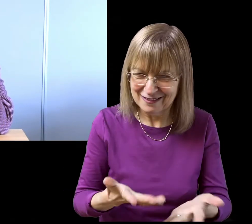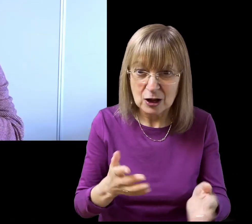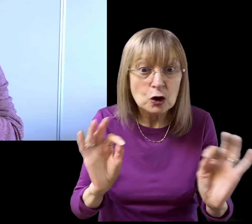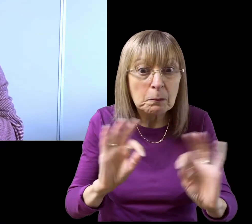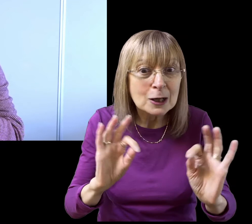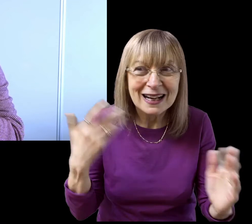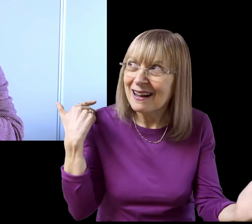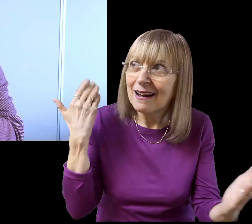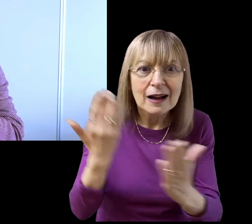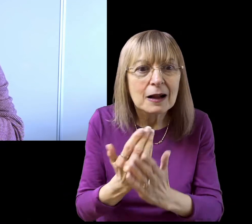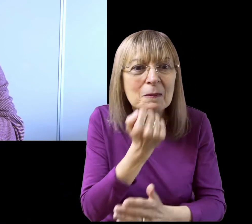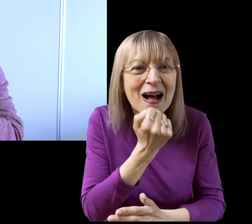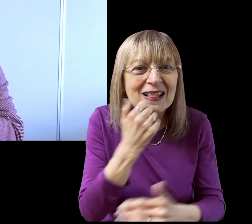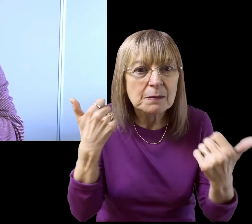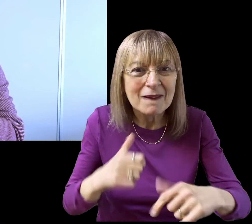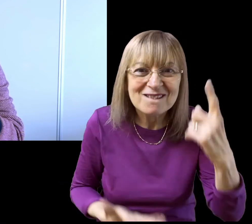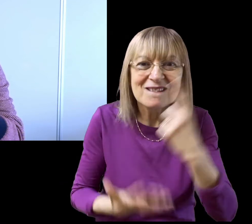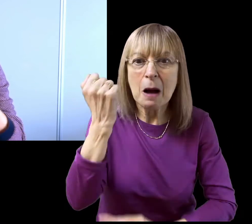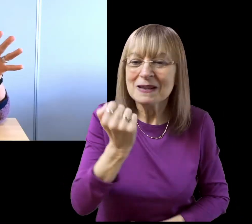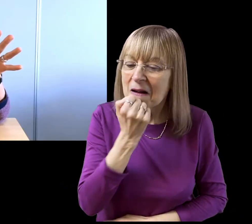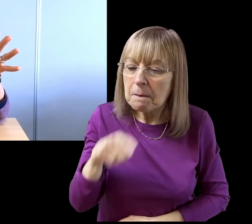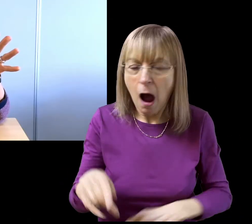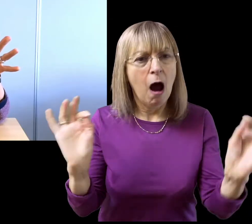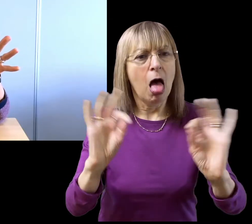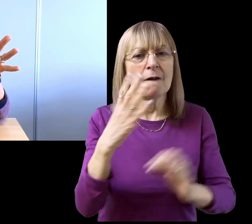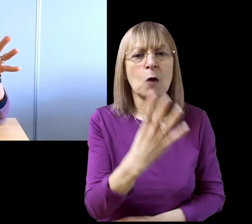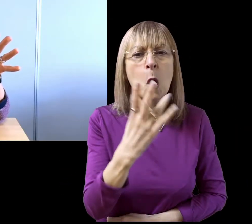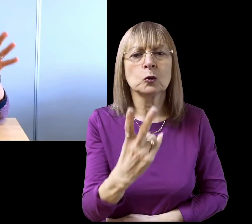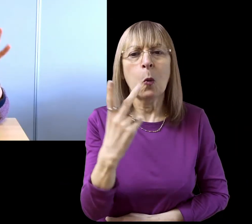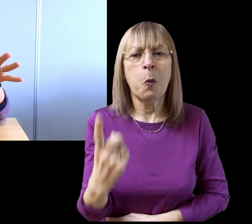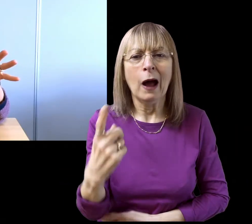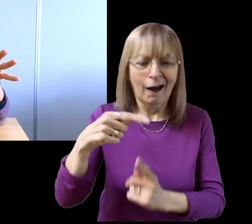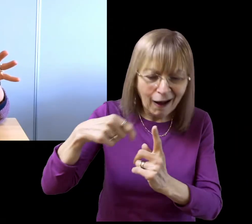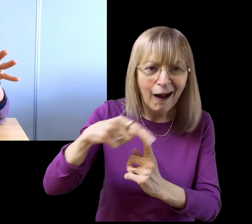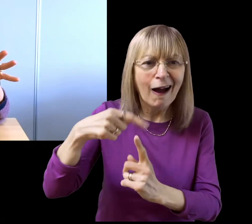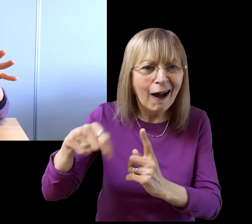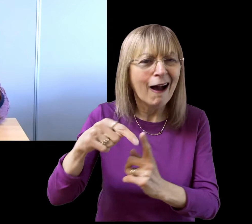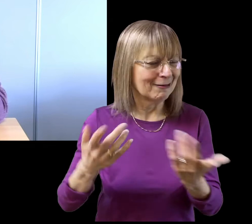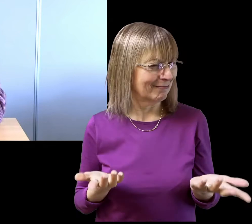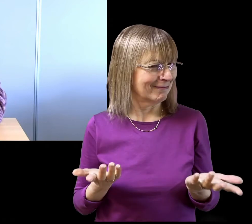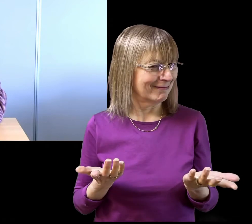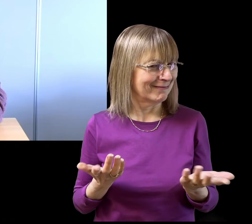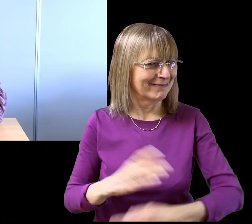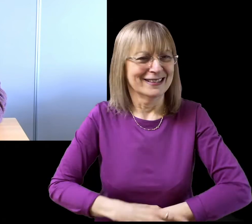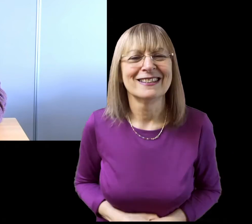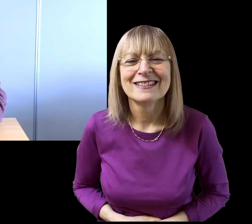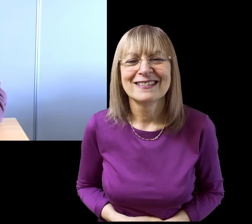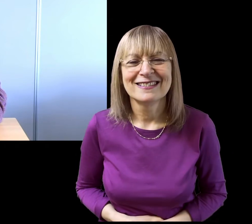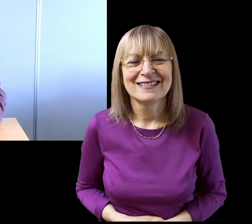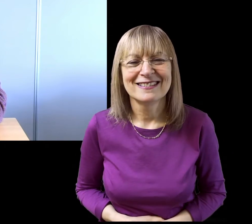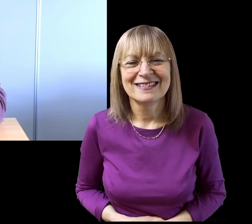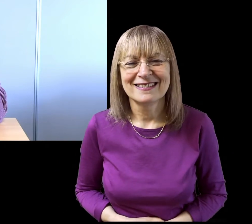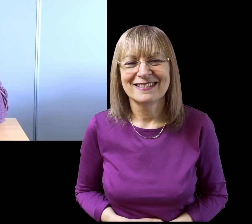Now, I hope you didn't, because no one in the history of mathematics has ever found a number that doesn't get into the